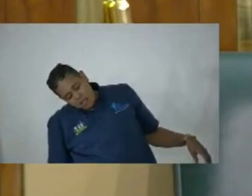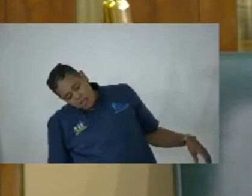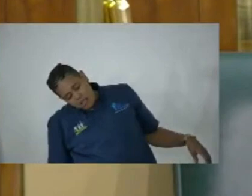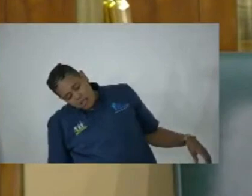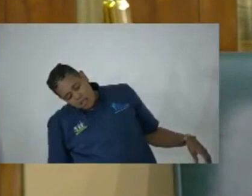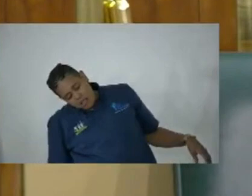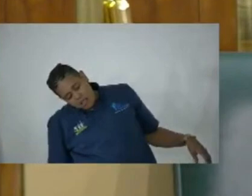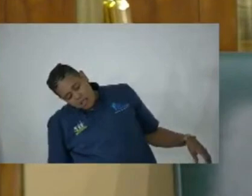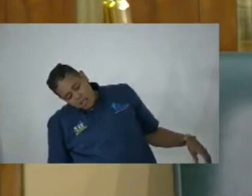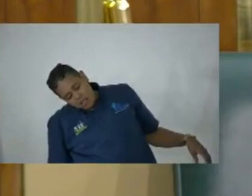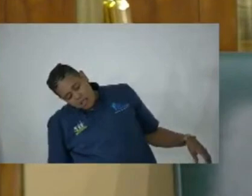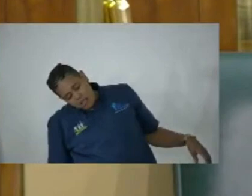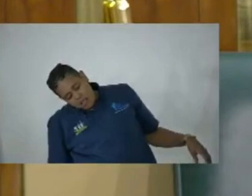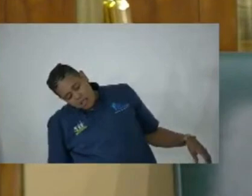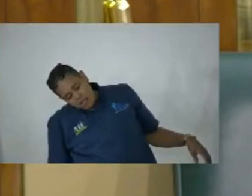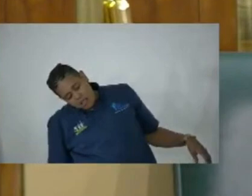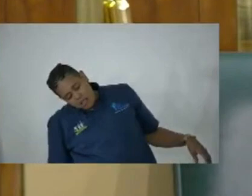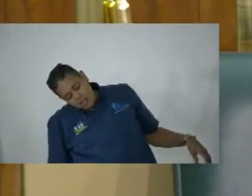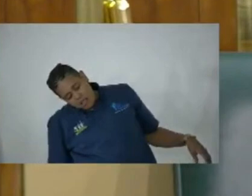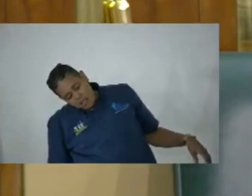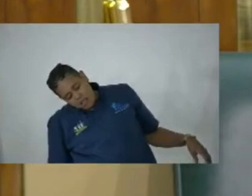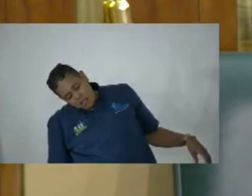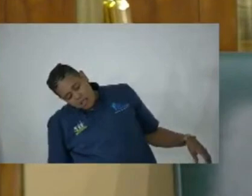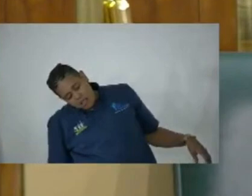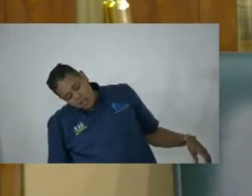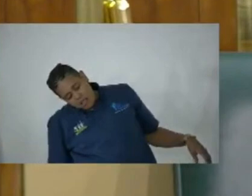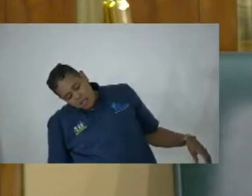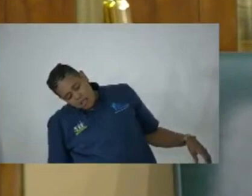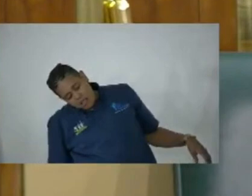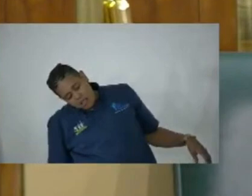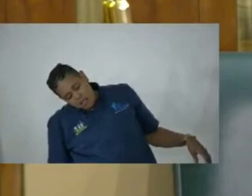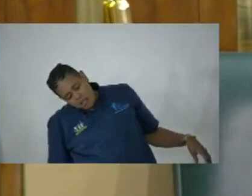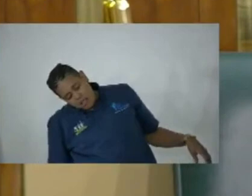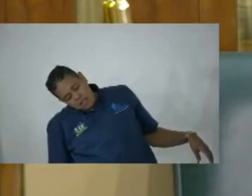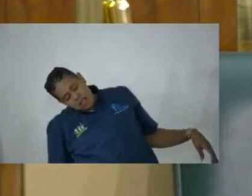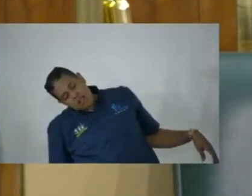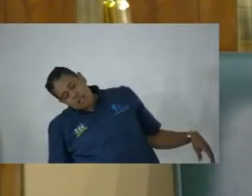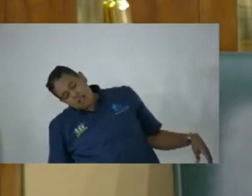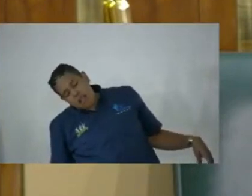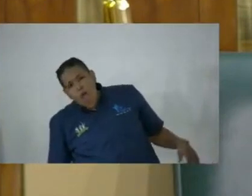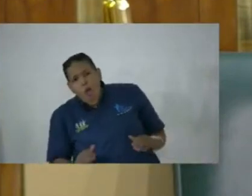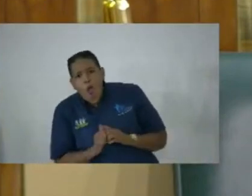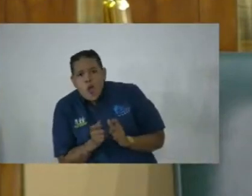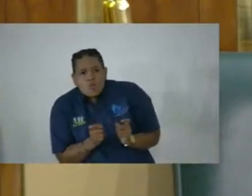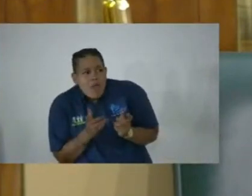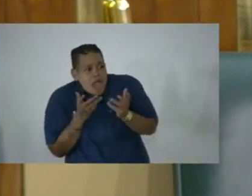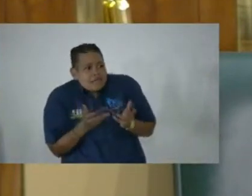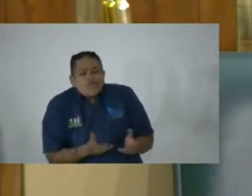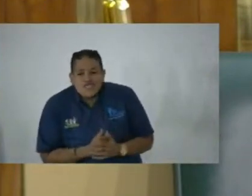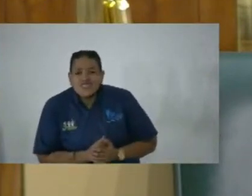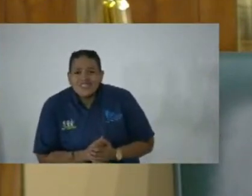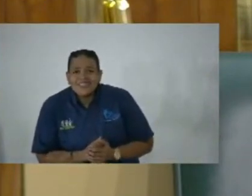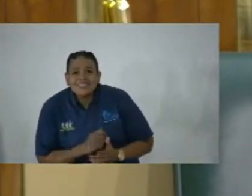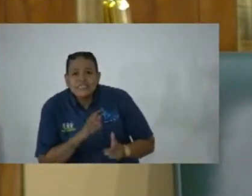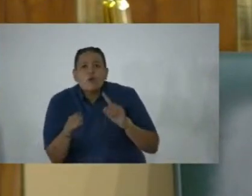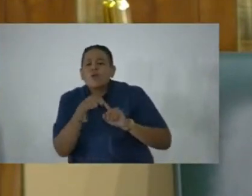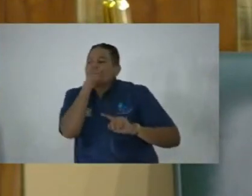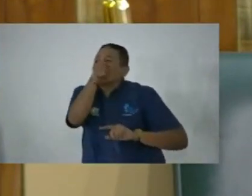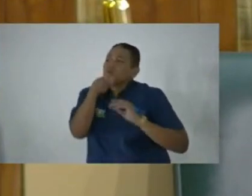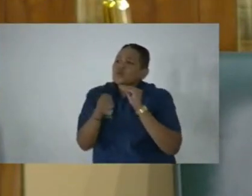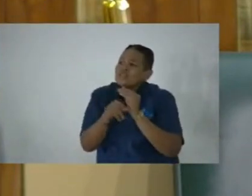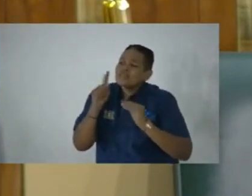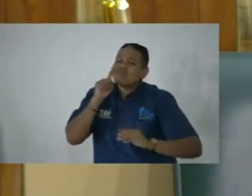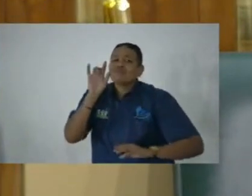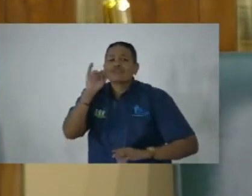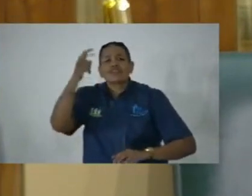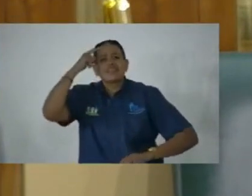a mountain on your back while climbing a mountain? That's crazy. How do you judge that teacher? So when you see this, I